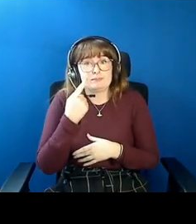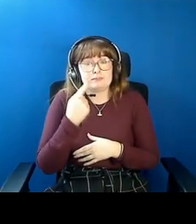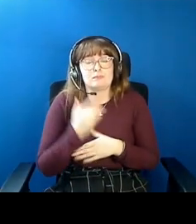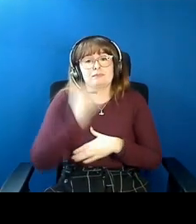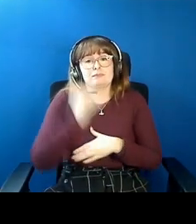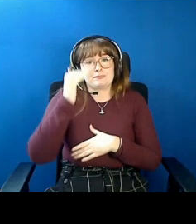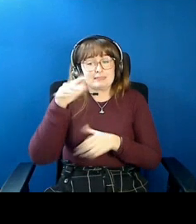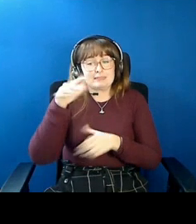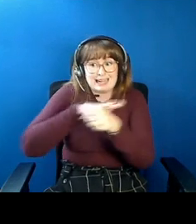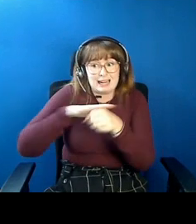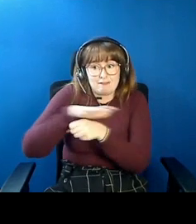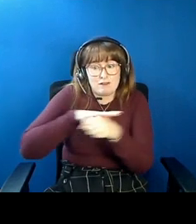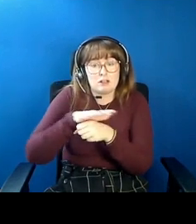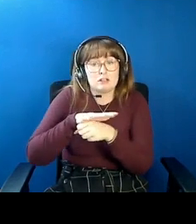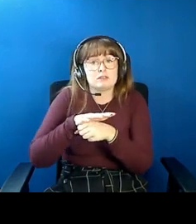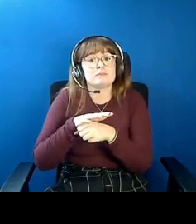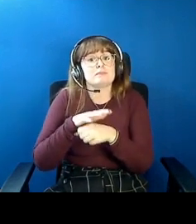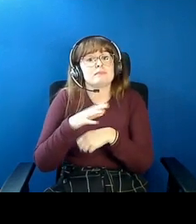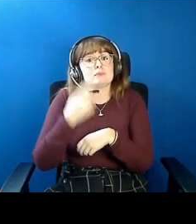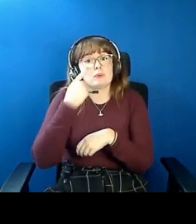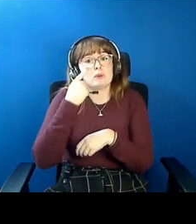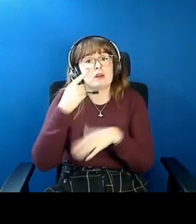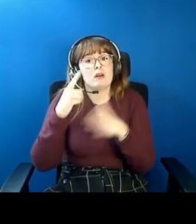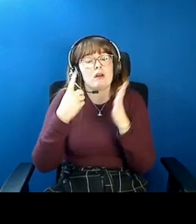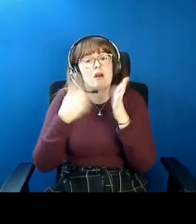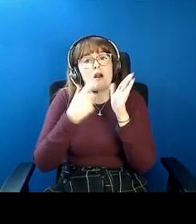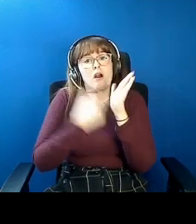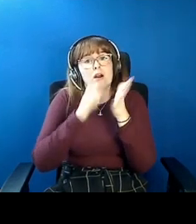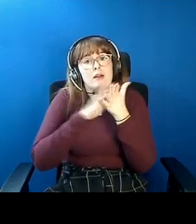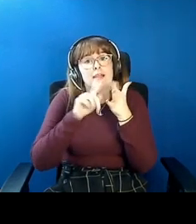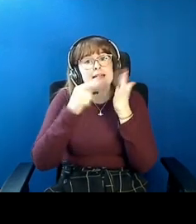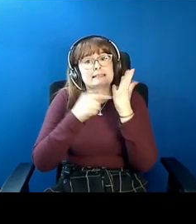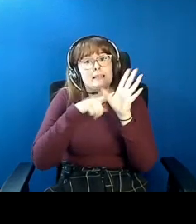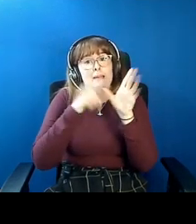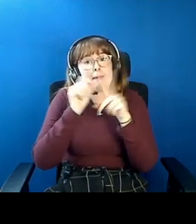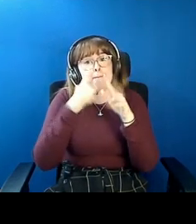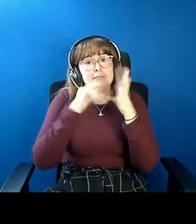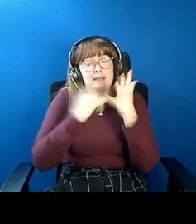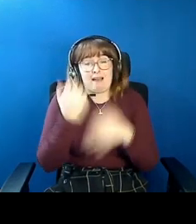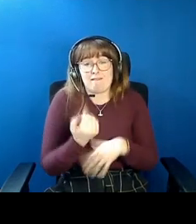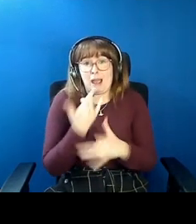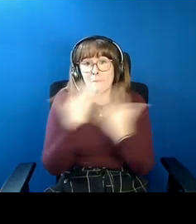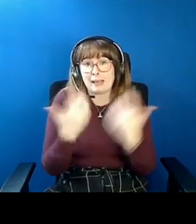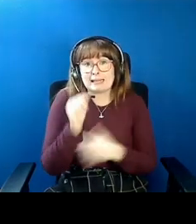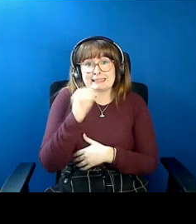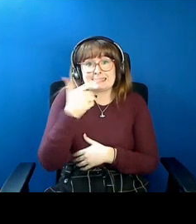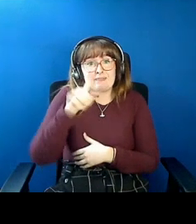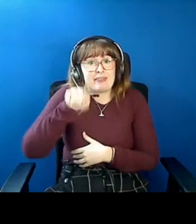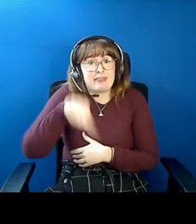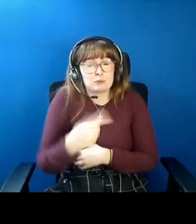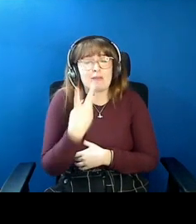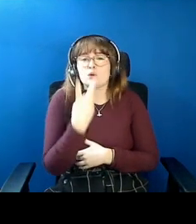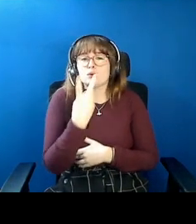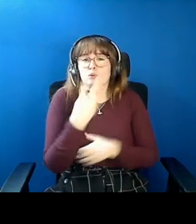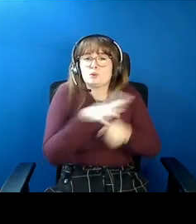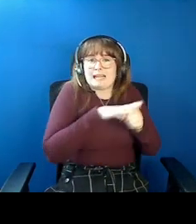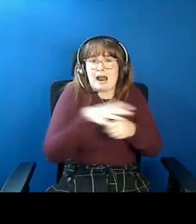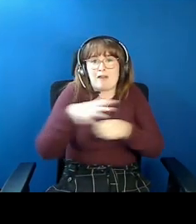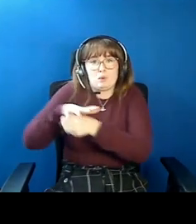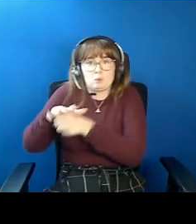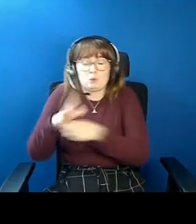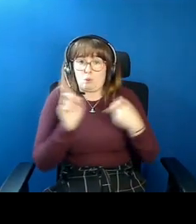to reach archetypes, and there were 67,000 of them. And there were really two scenarios that we wanted to explore. One